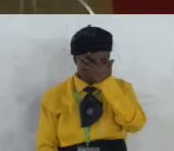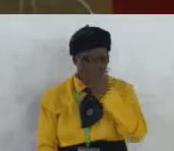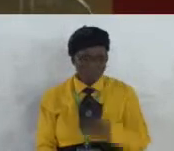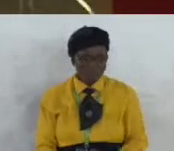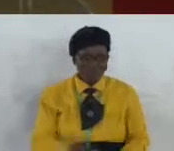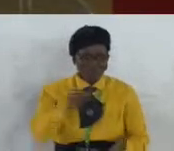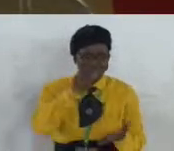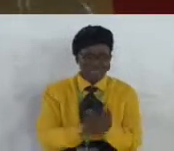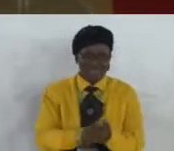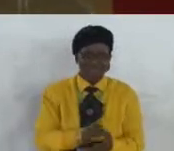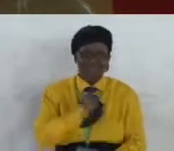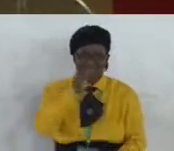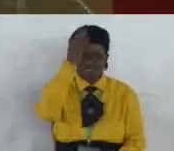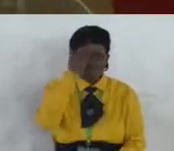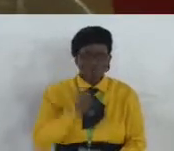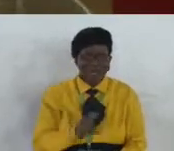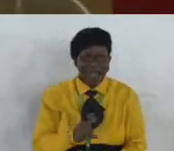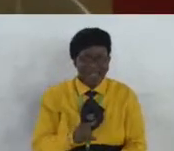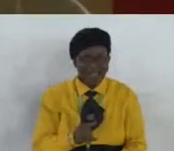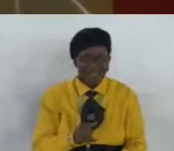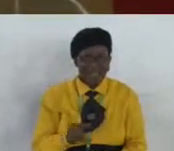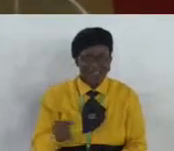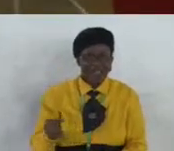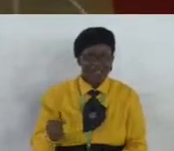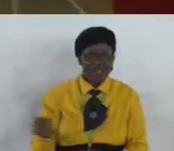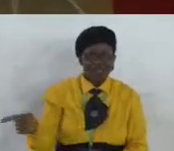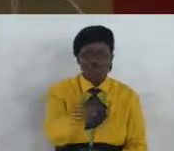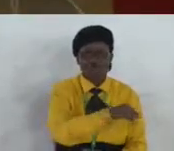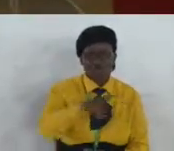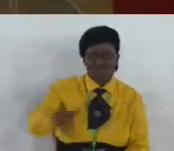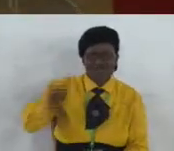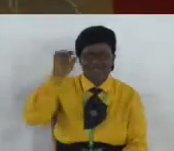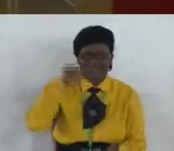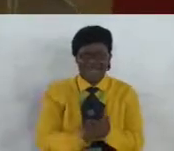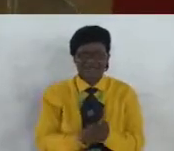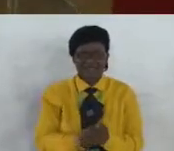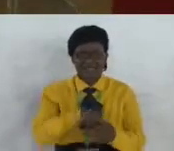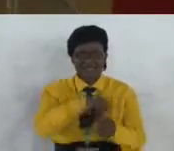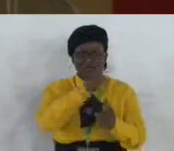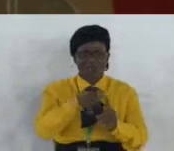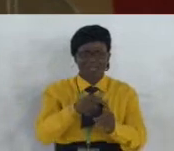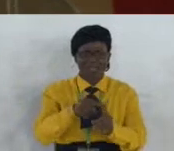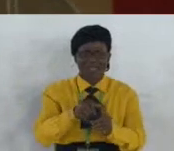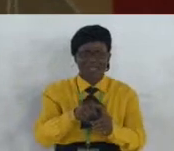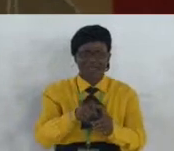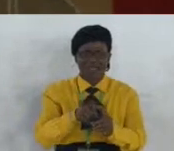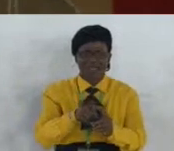That's why you find that whenever you are praying loudly,